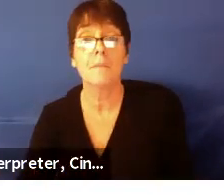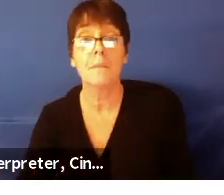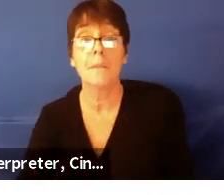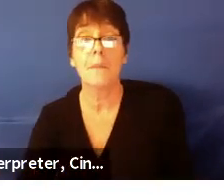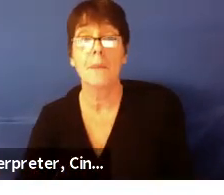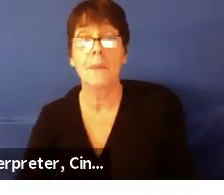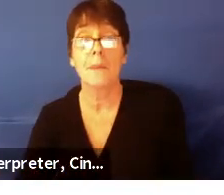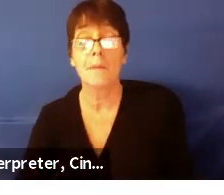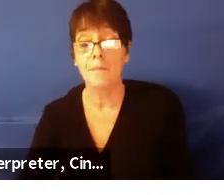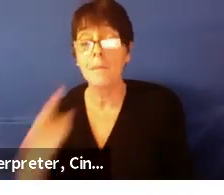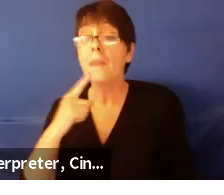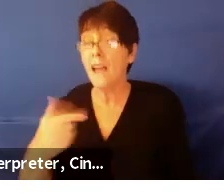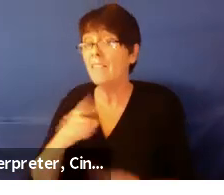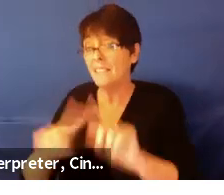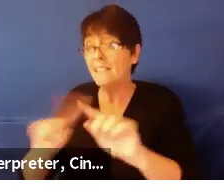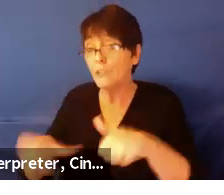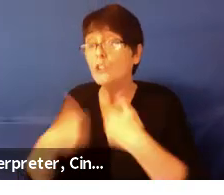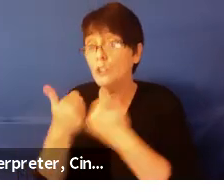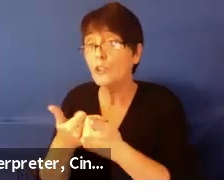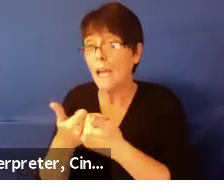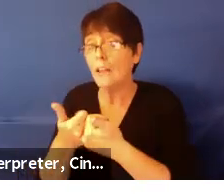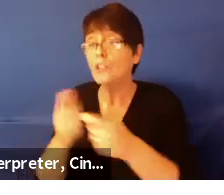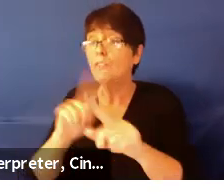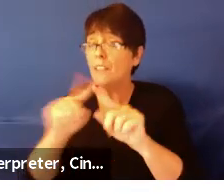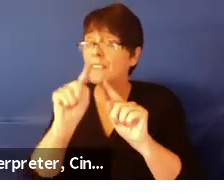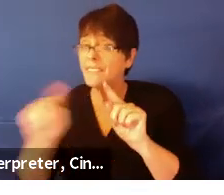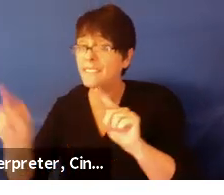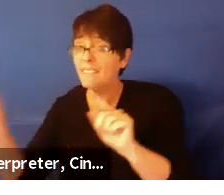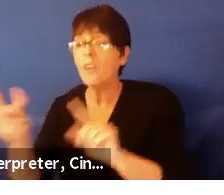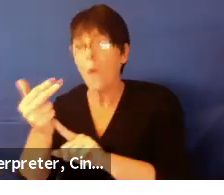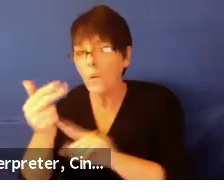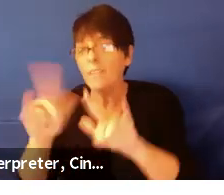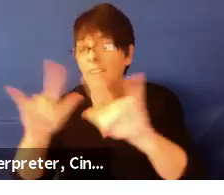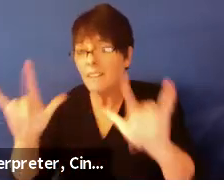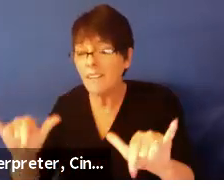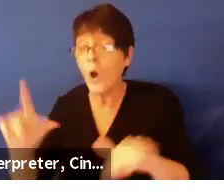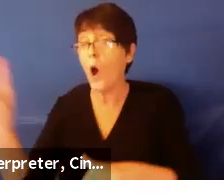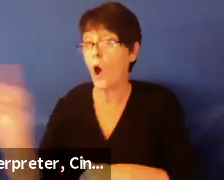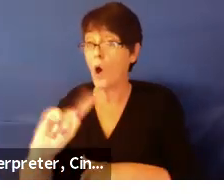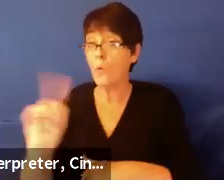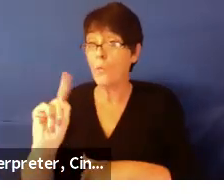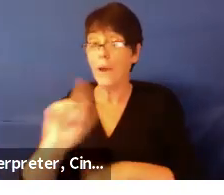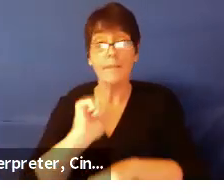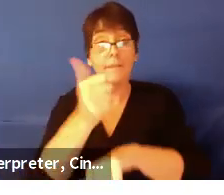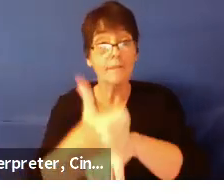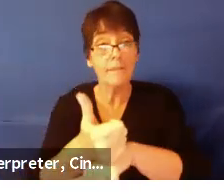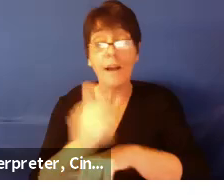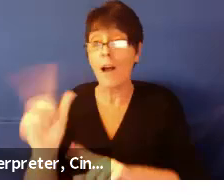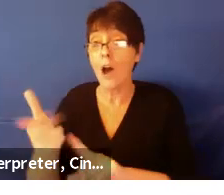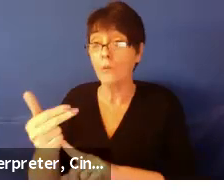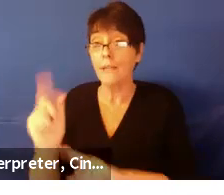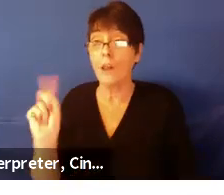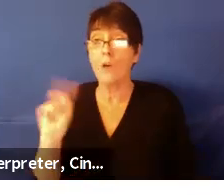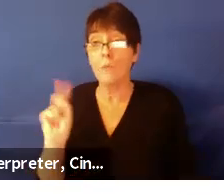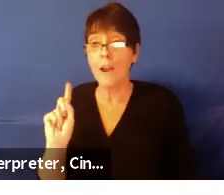So there are challenges to the non-congregate setting. The geographic location of hotels may